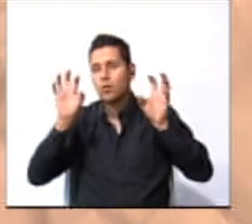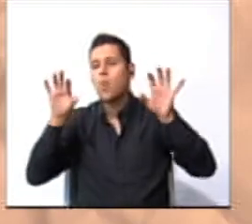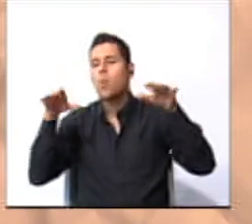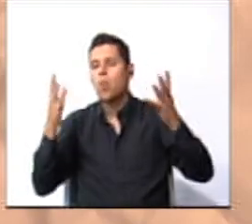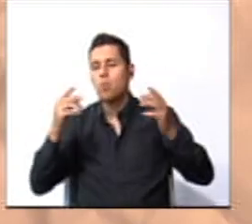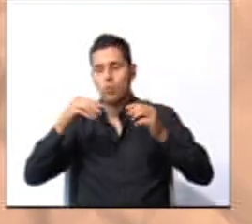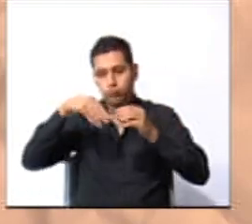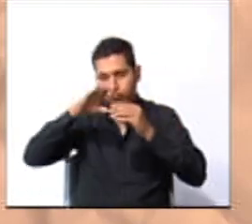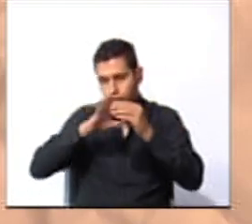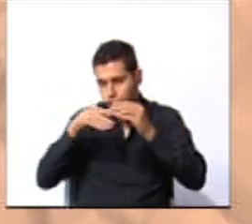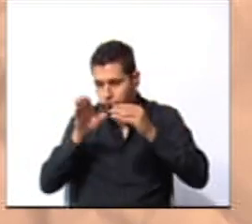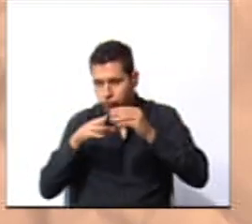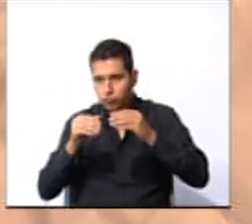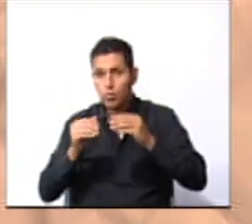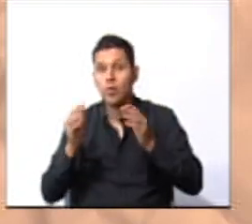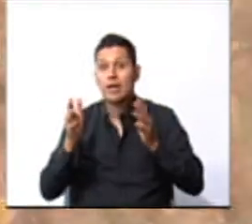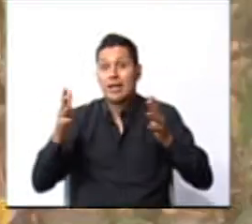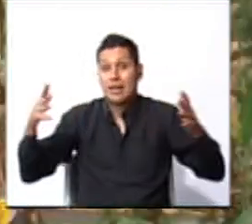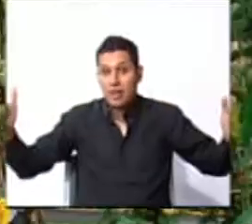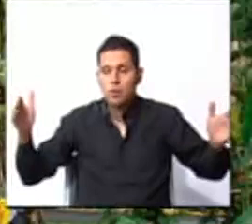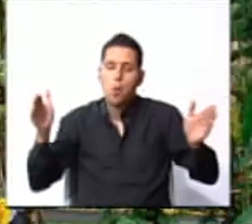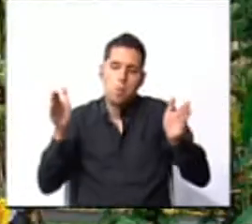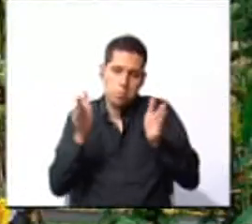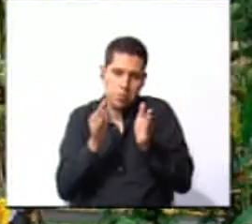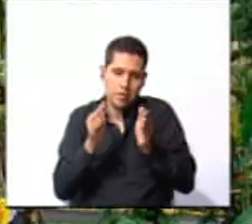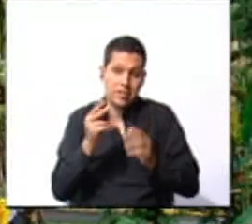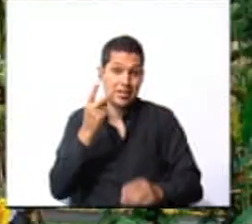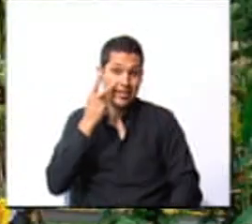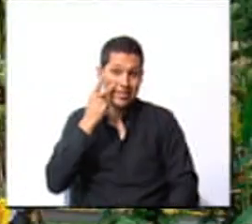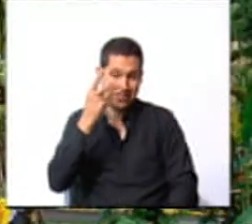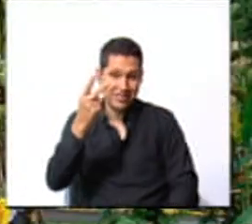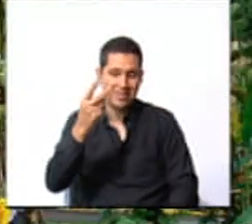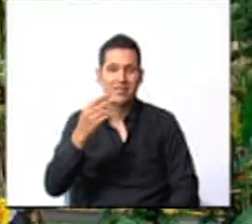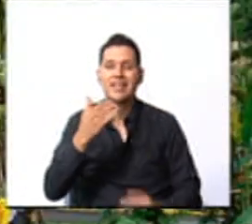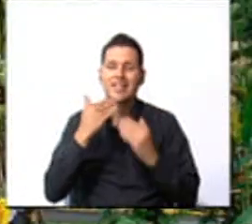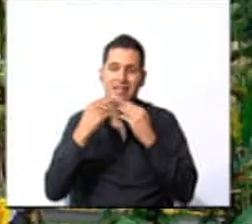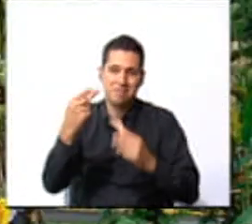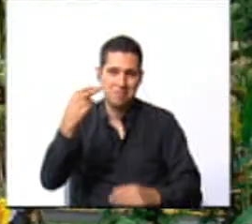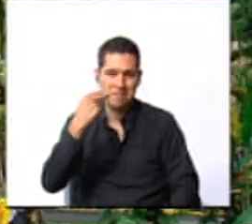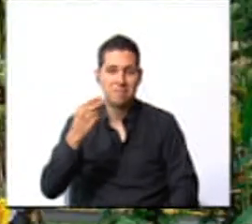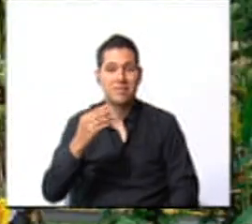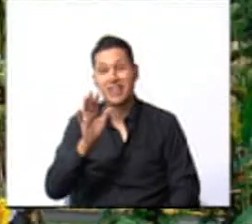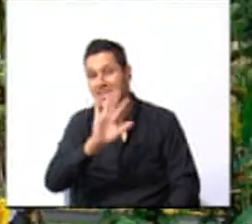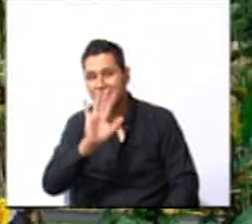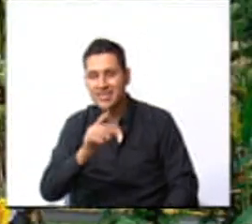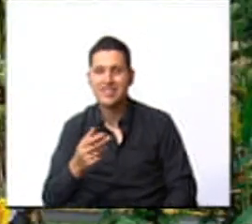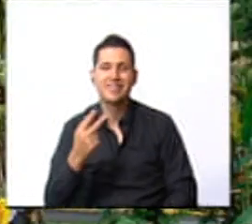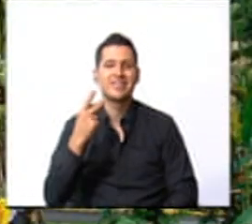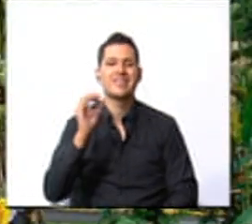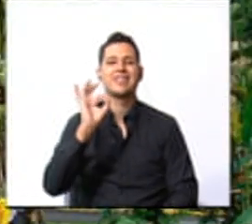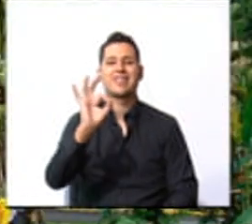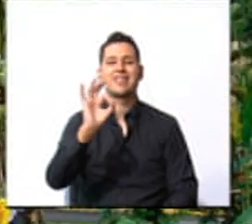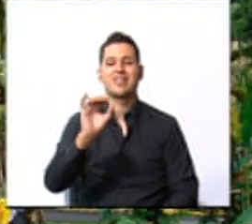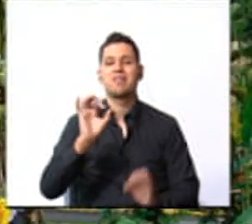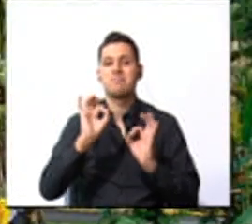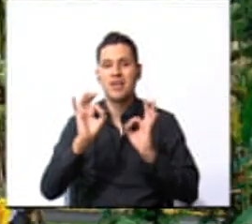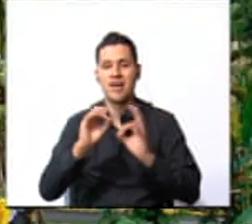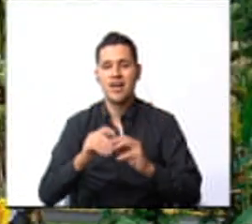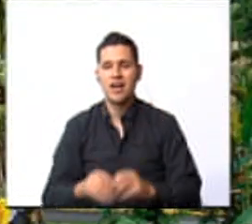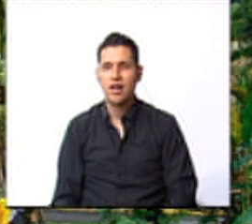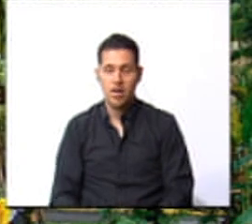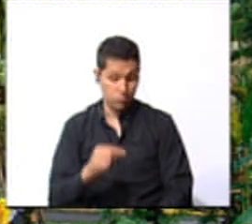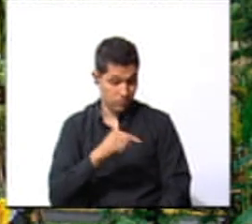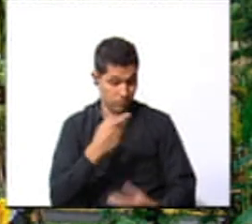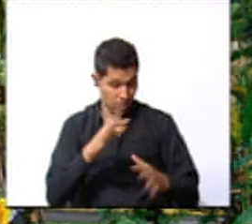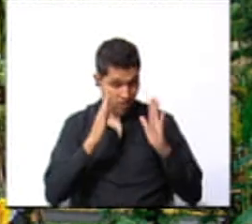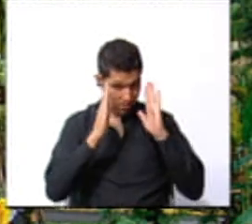or small. Bye. Thanks for watching. Goodbye. Very good. Andres, did you pay